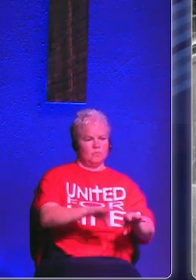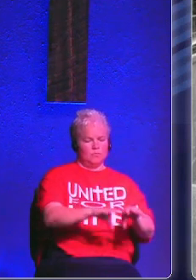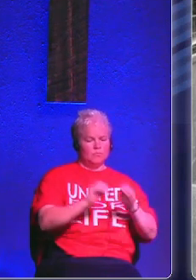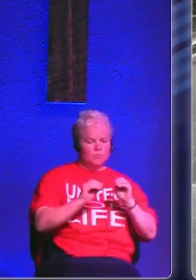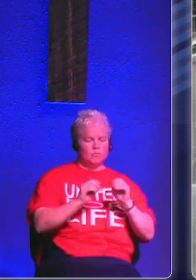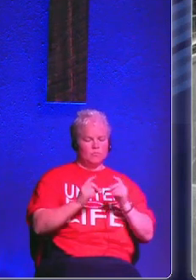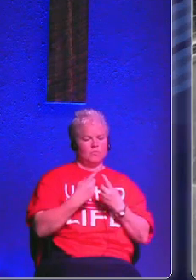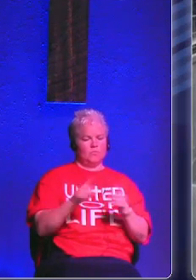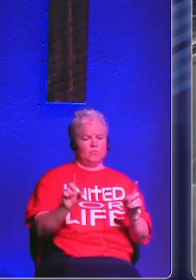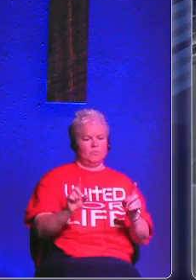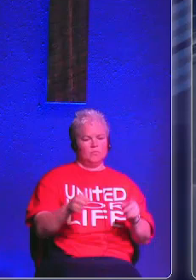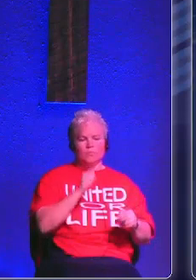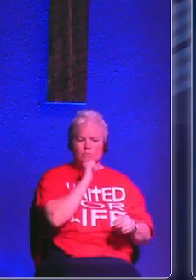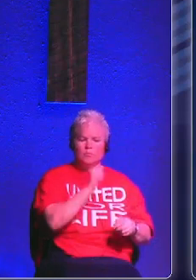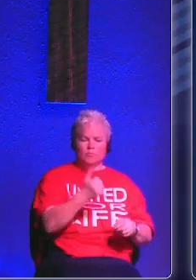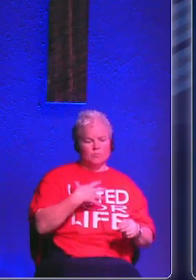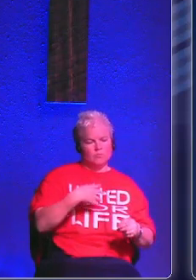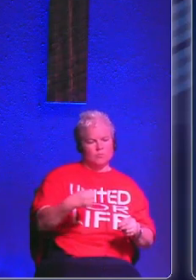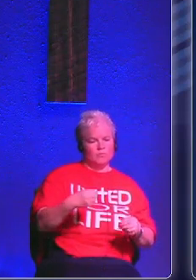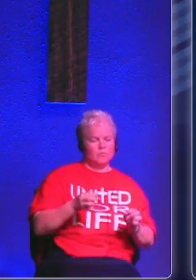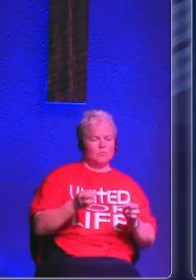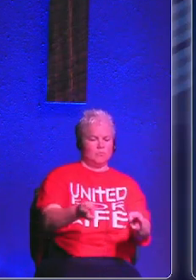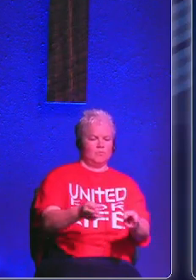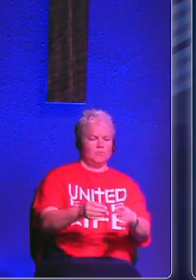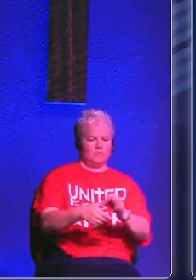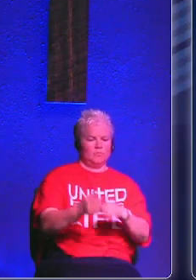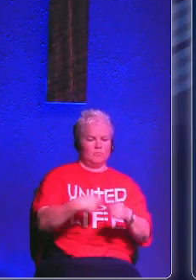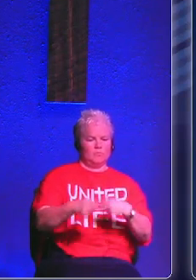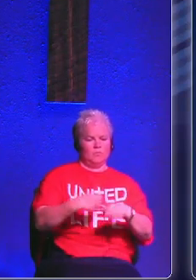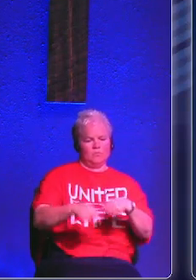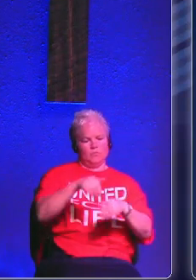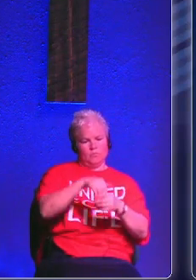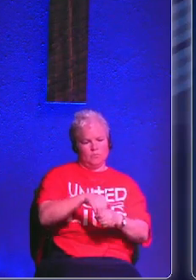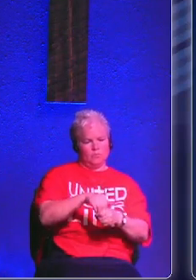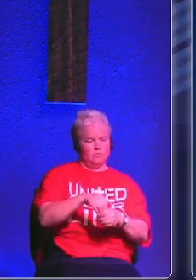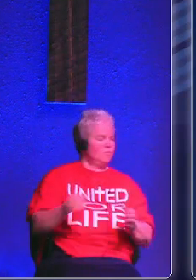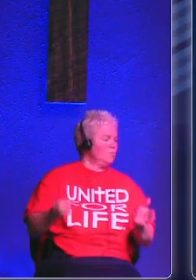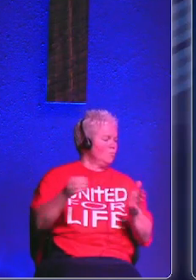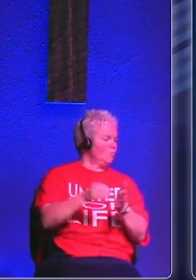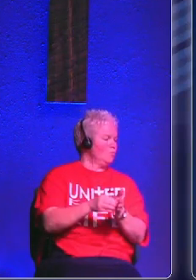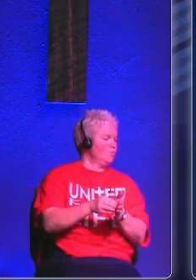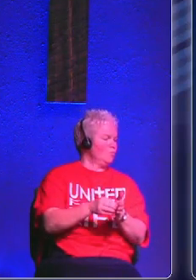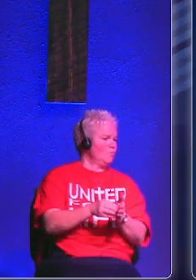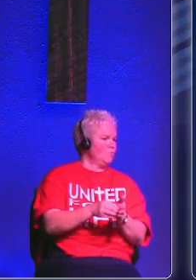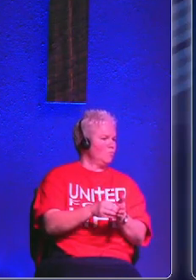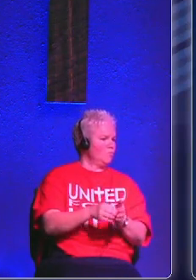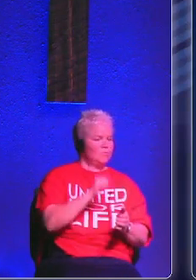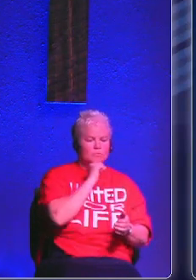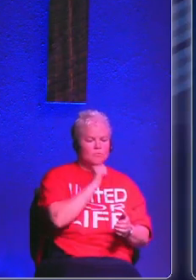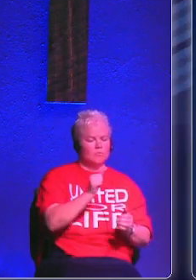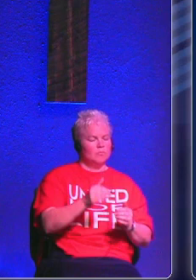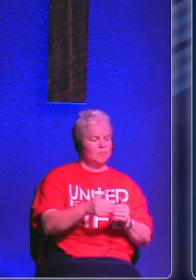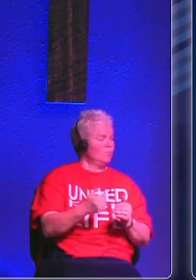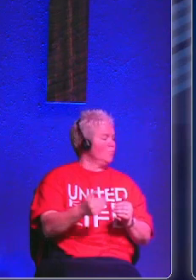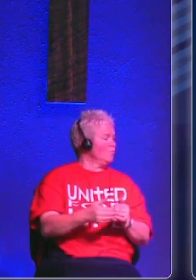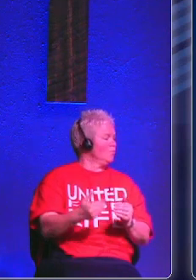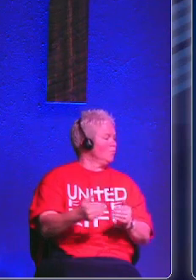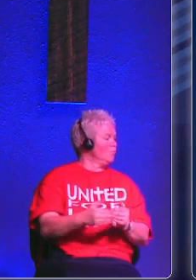differently, to not leave the same way that they came in. And again, that's not easy.